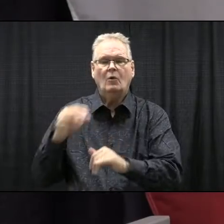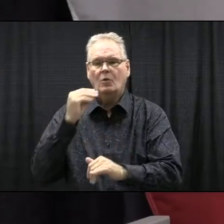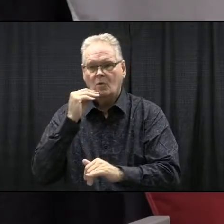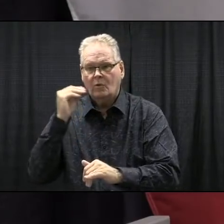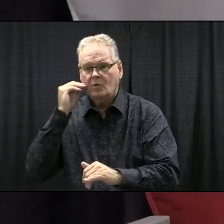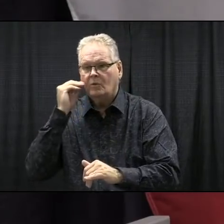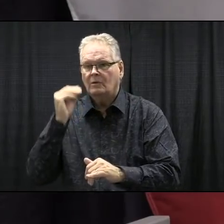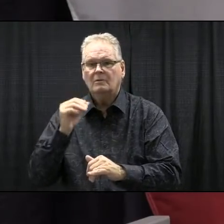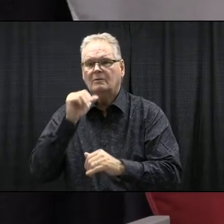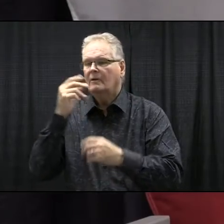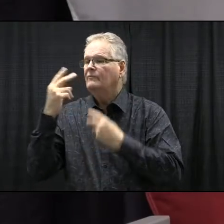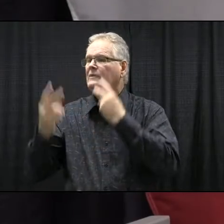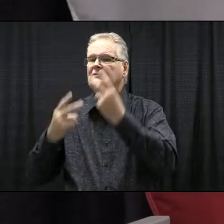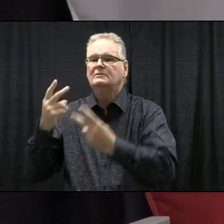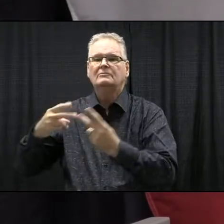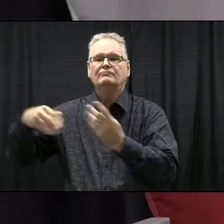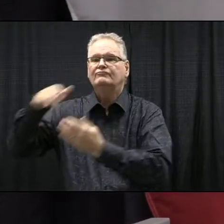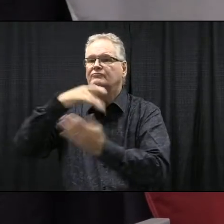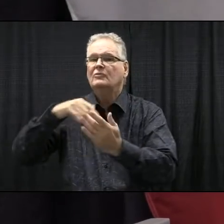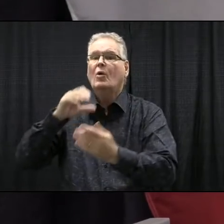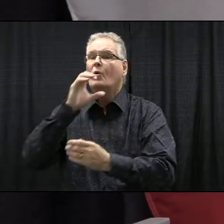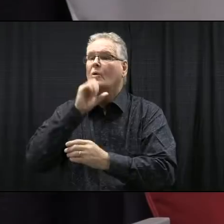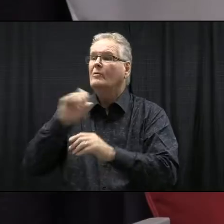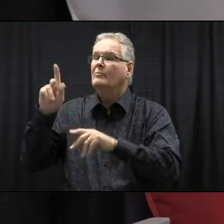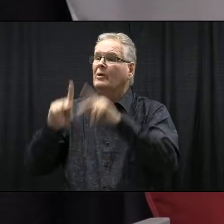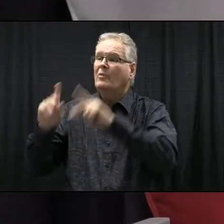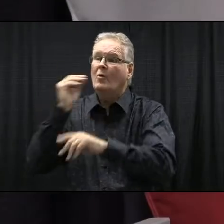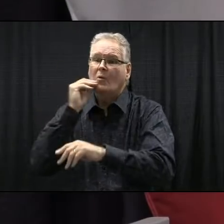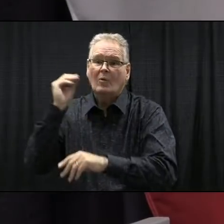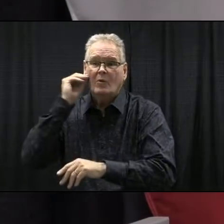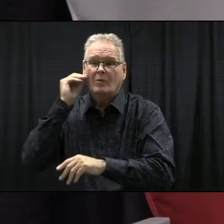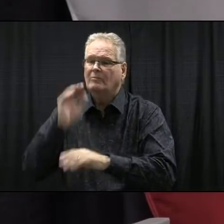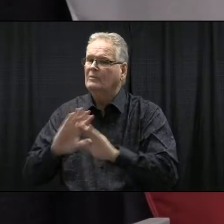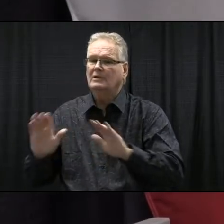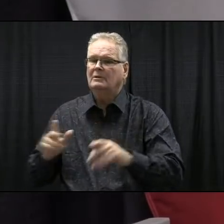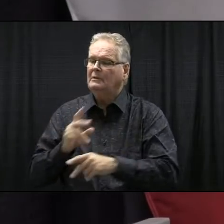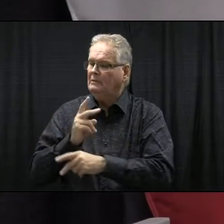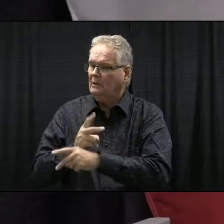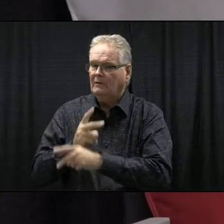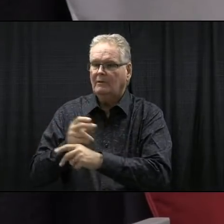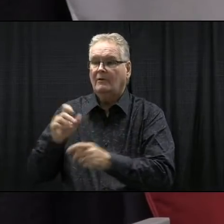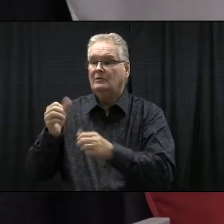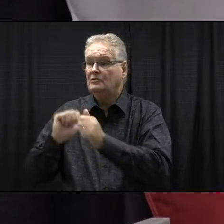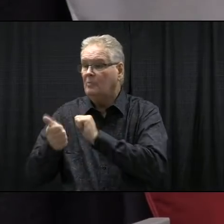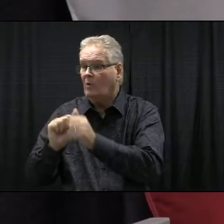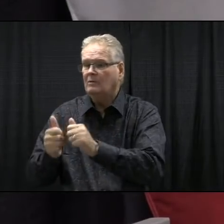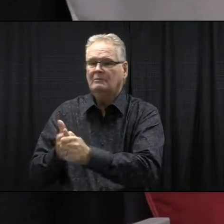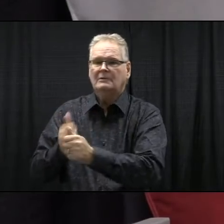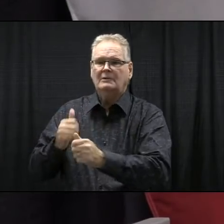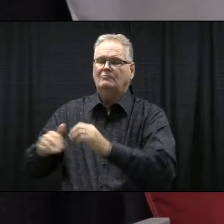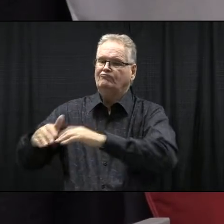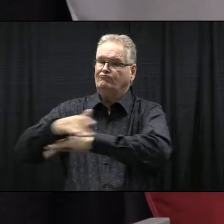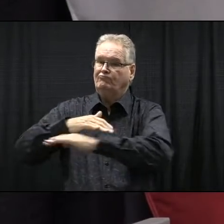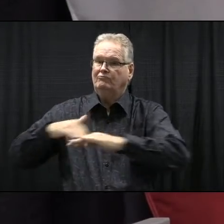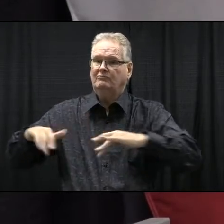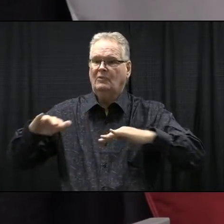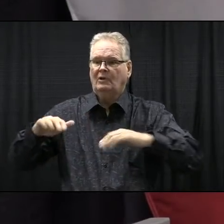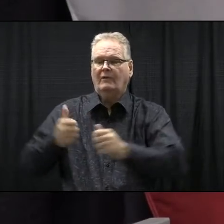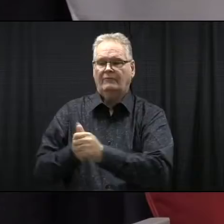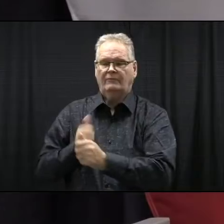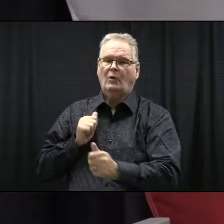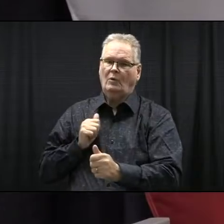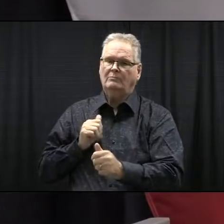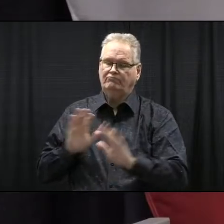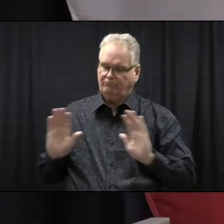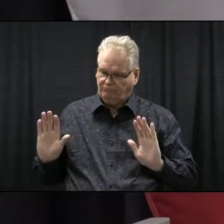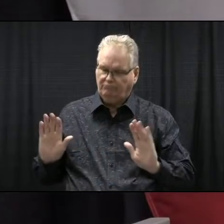personal care homes. They cannot attend daycare, camp, sporting events, and must avoid large, crowded settings. After receipt of a